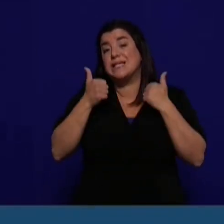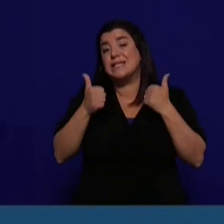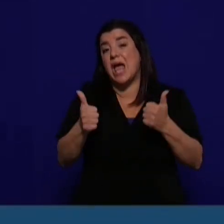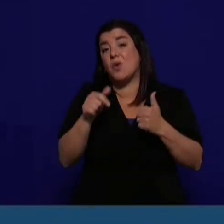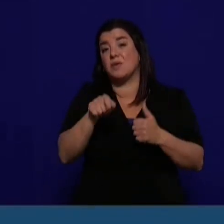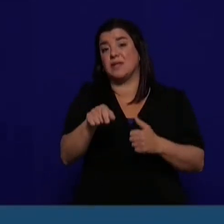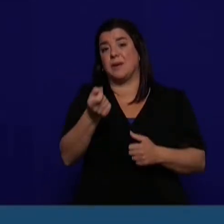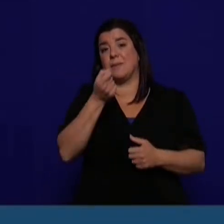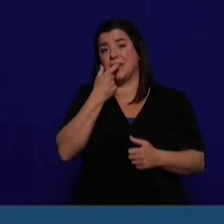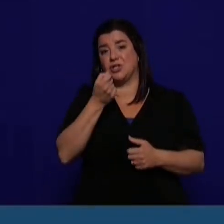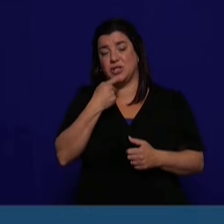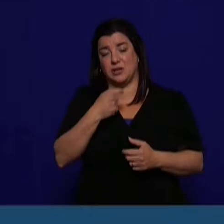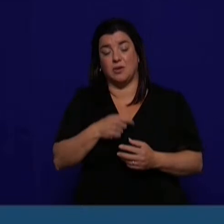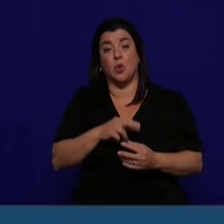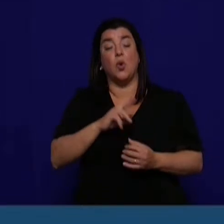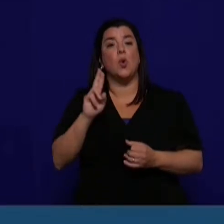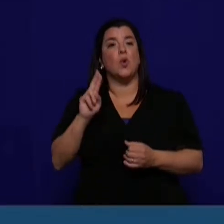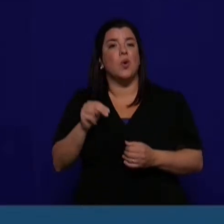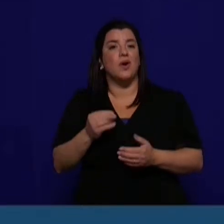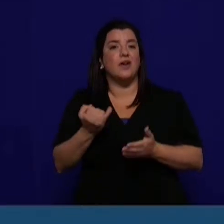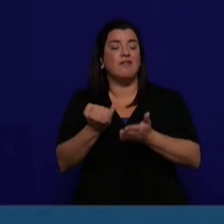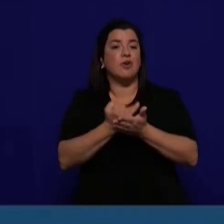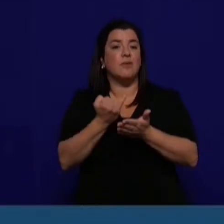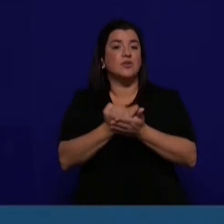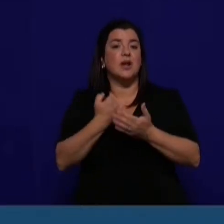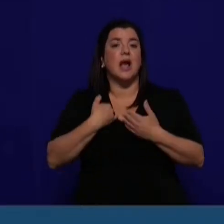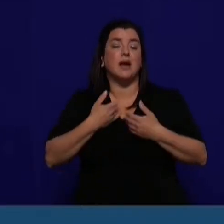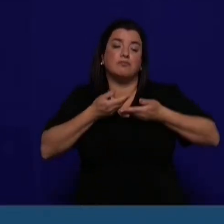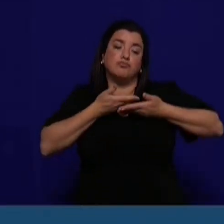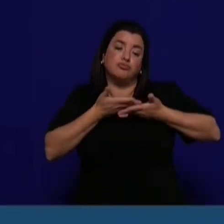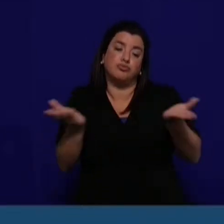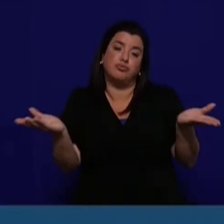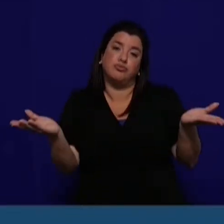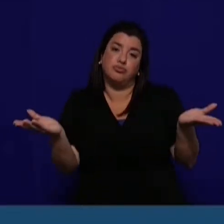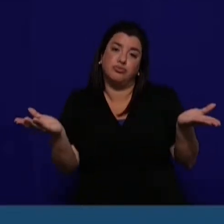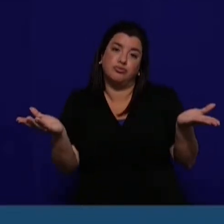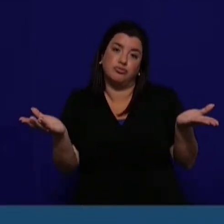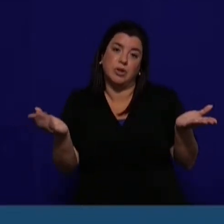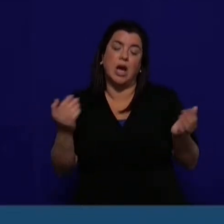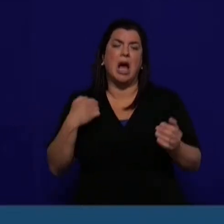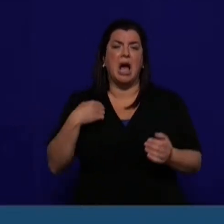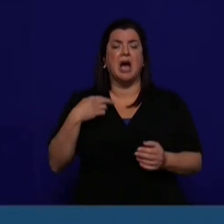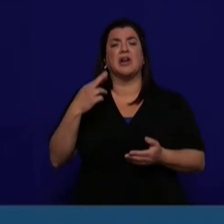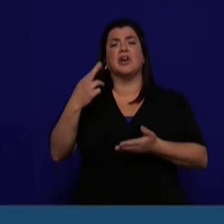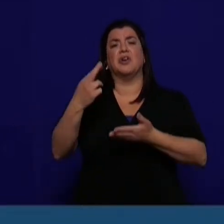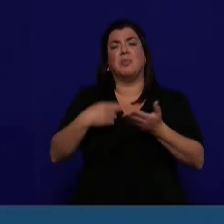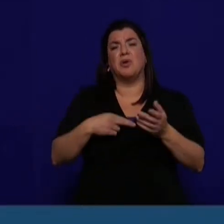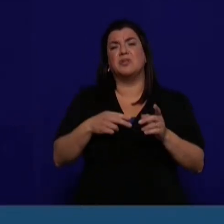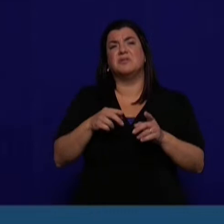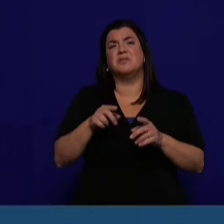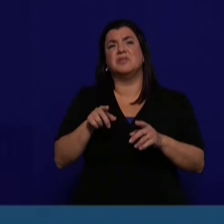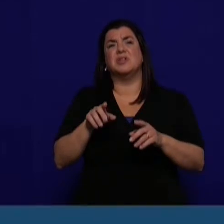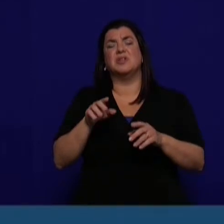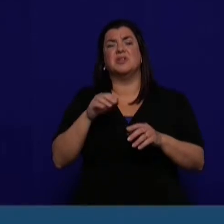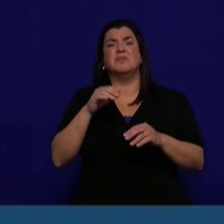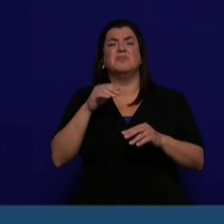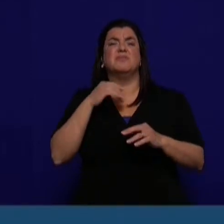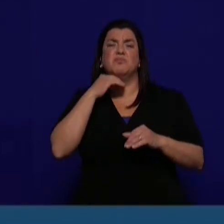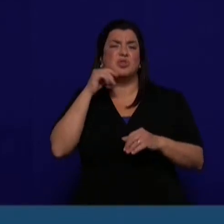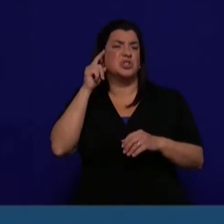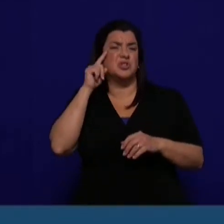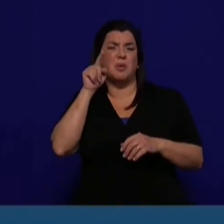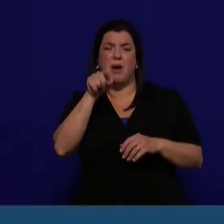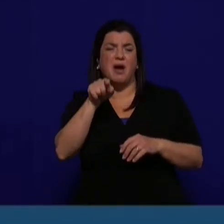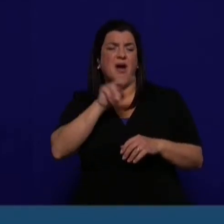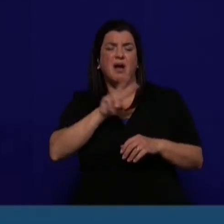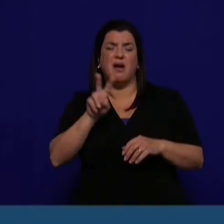ninformawkom li anka rajna diversi rapporti għaddejjin fuq social media, anka ċertu xnijat, li bħalma qegħdin dejjem taraw, aħna